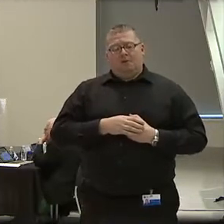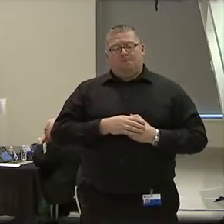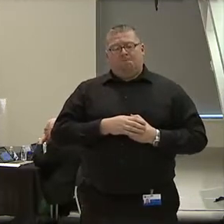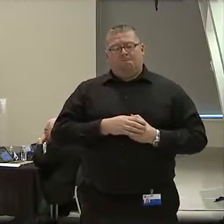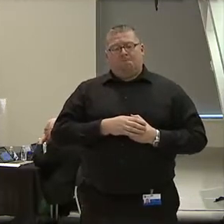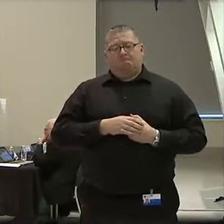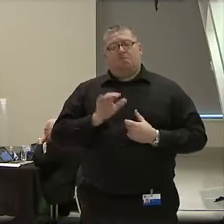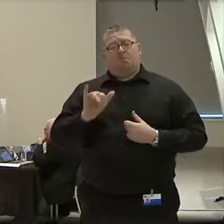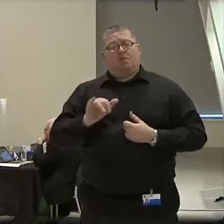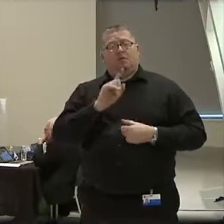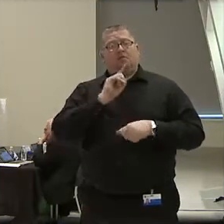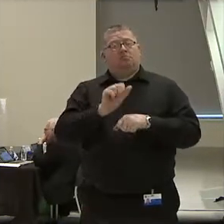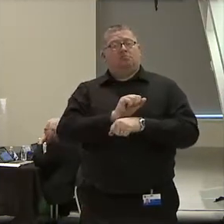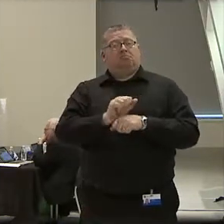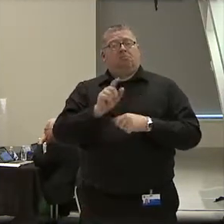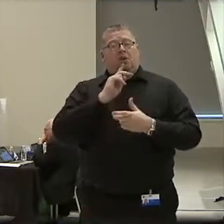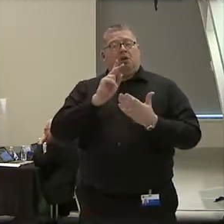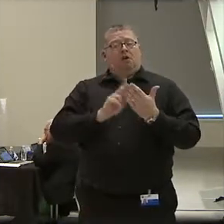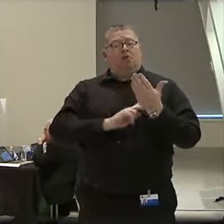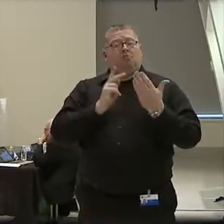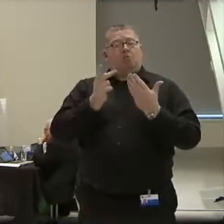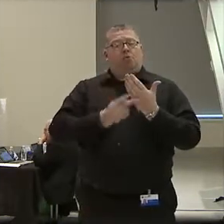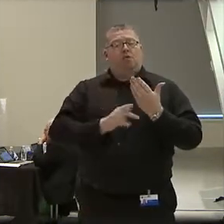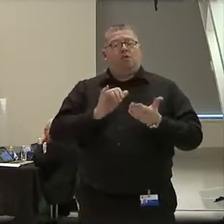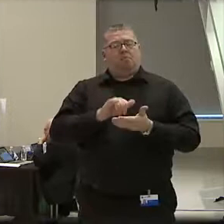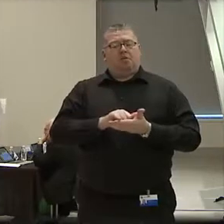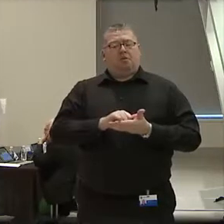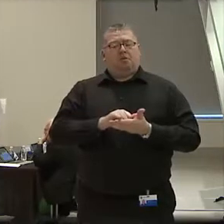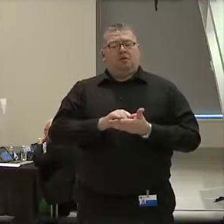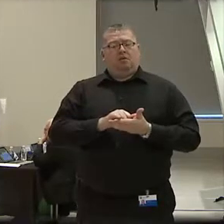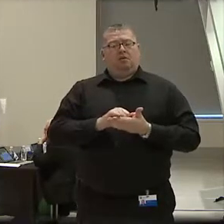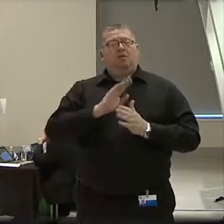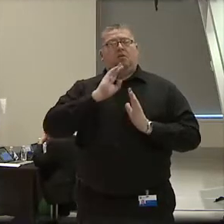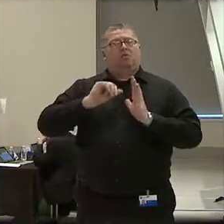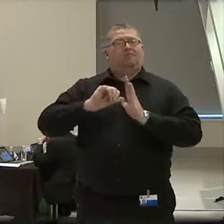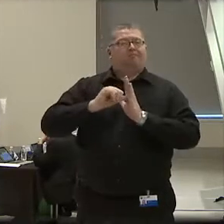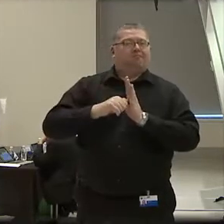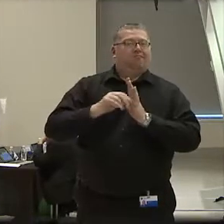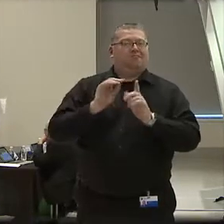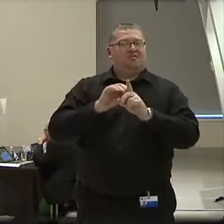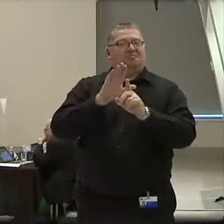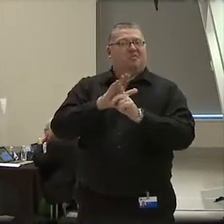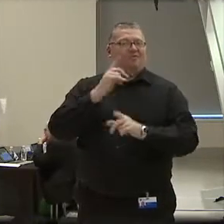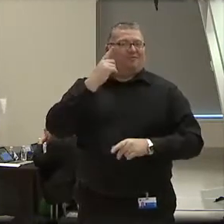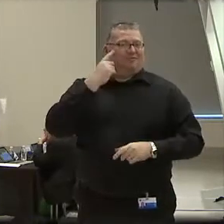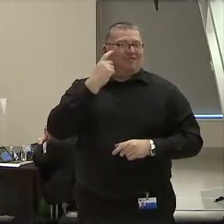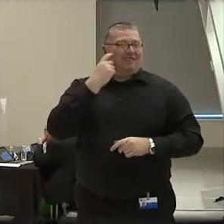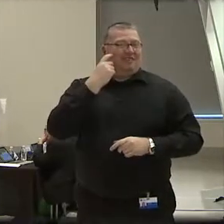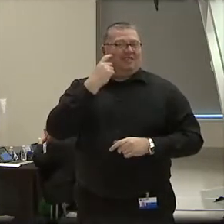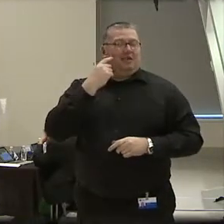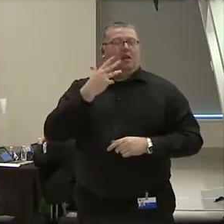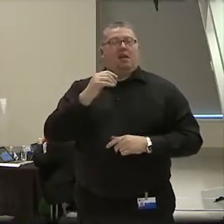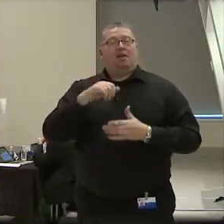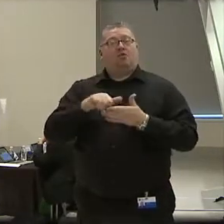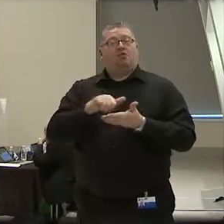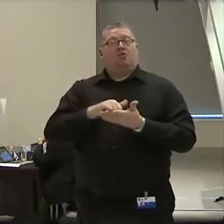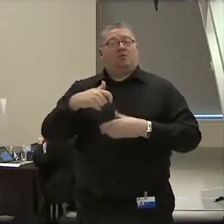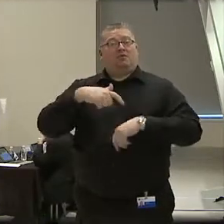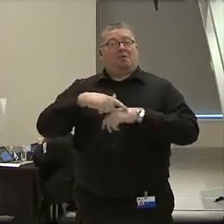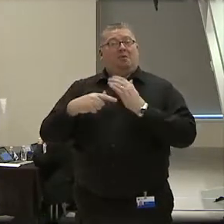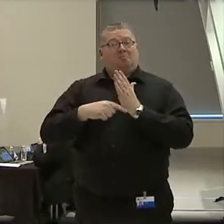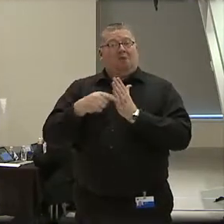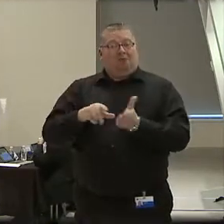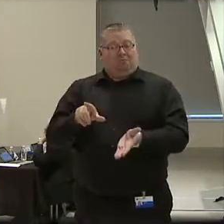This is a program that was featured recently. It's actually been in New York Times